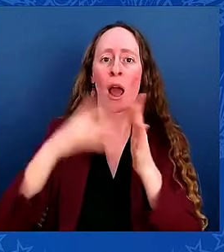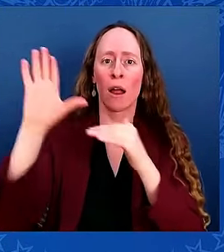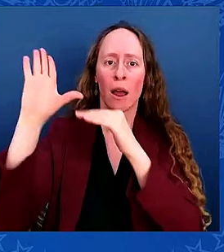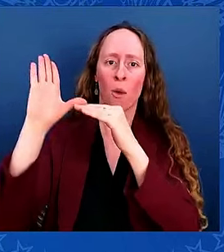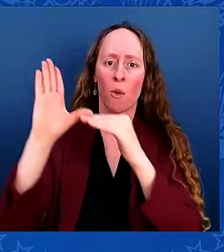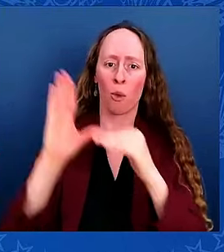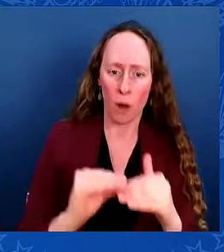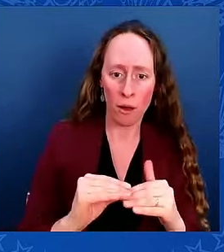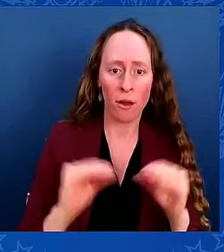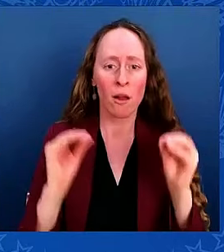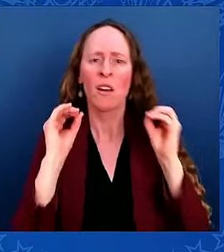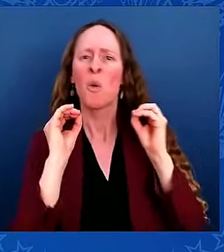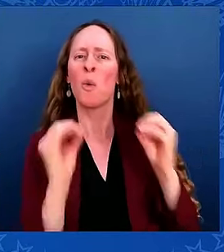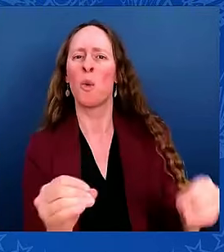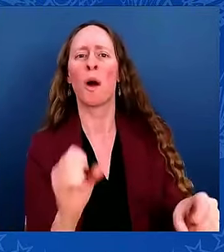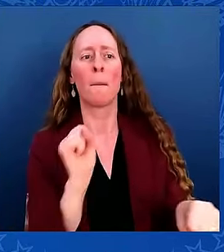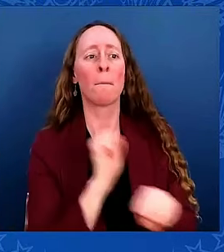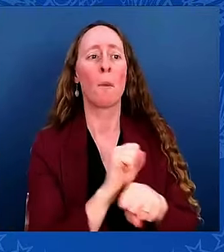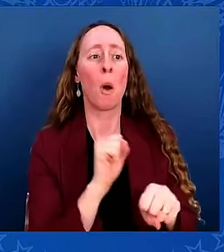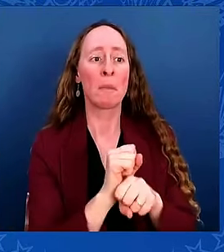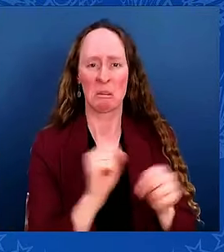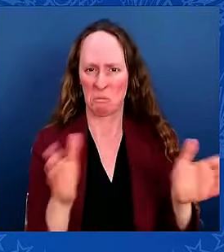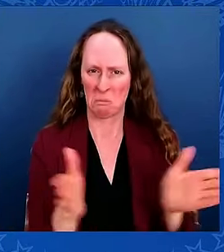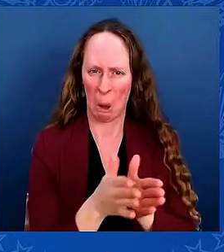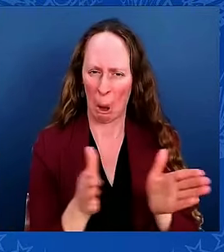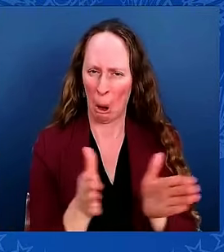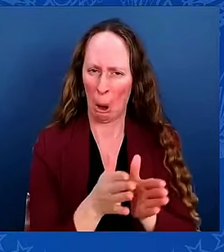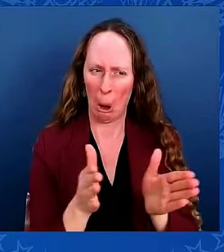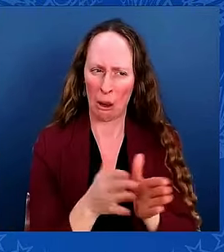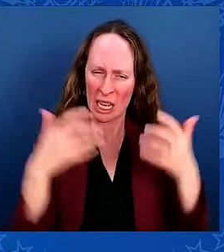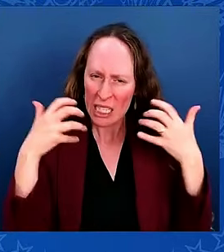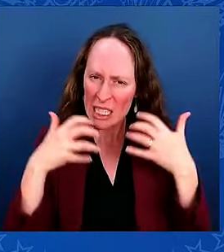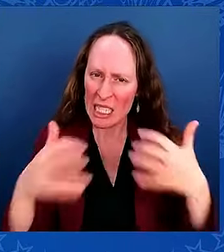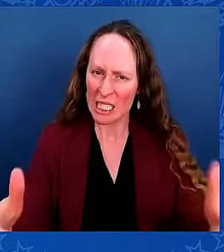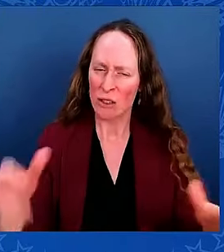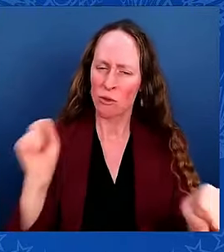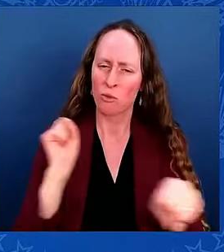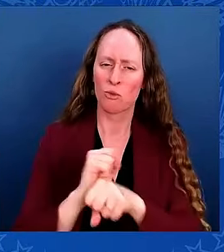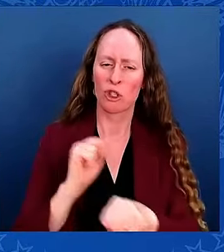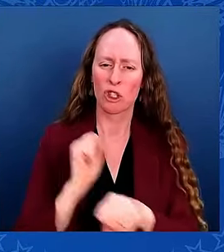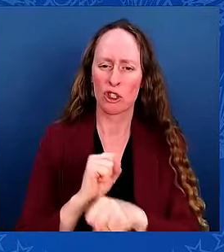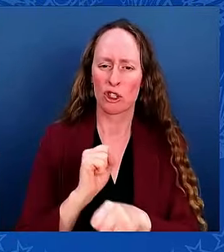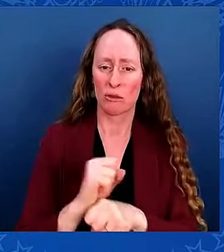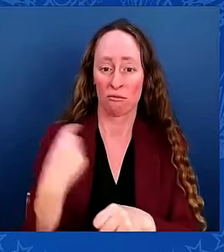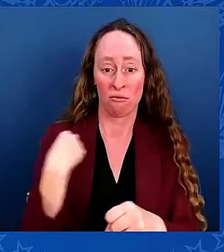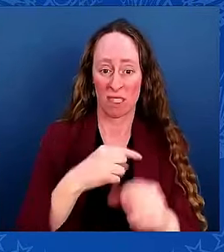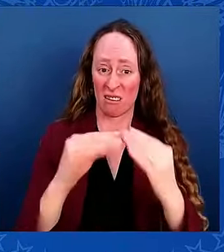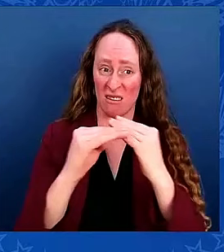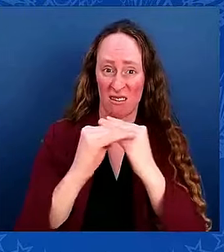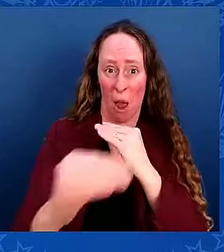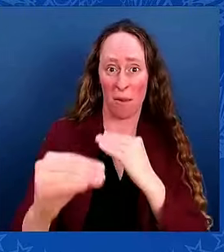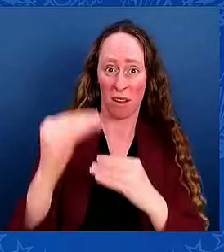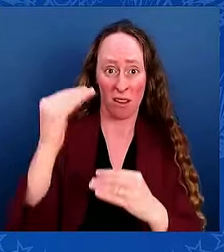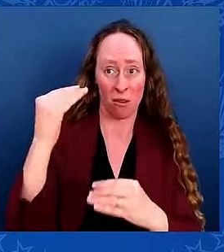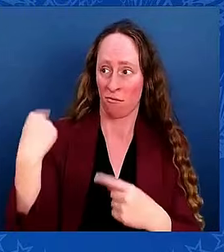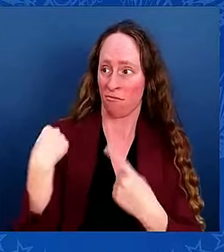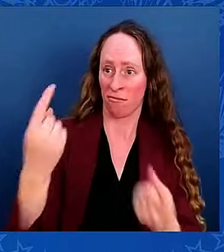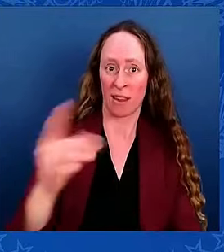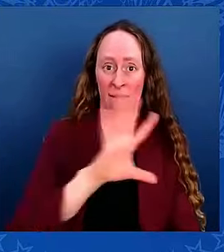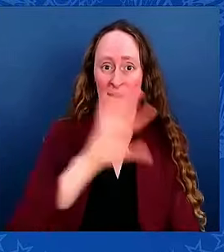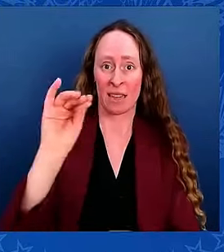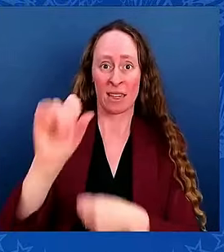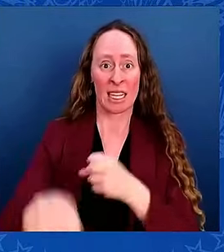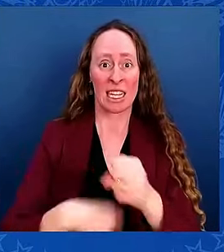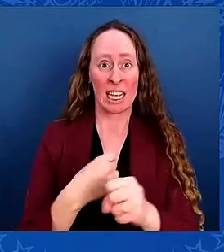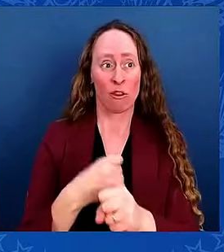been this low for this long, been over 50 years, because of you all. Manufacturing's making a comeback. Where the hell's it written saying we can't